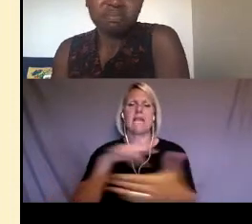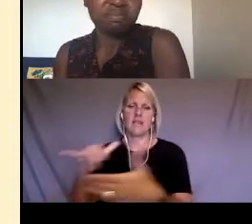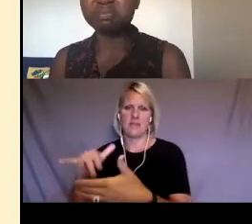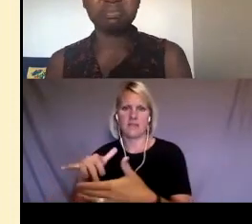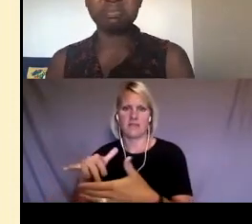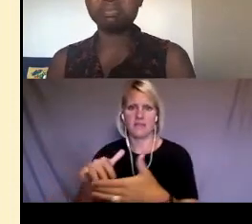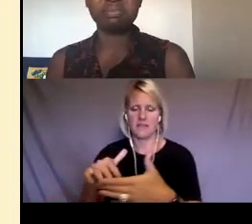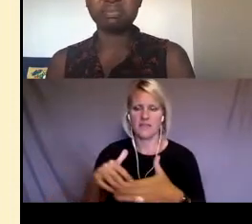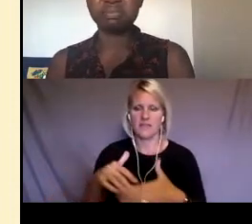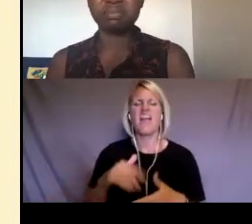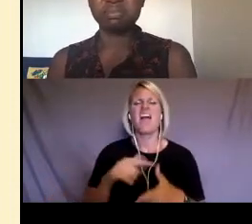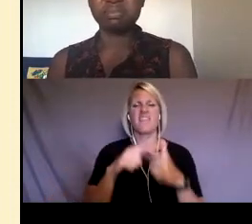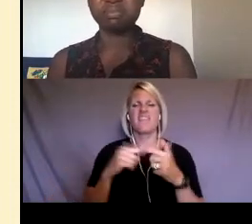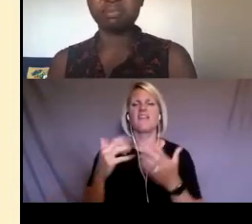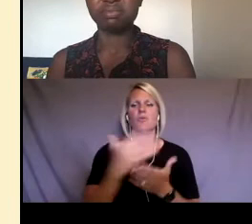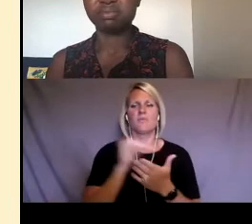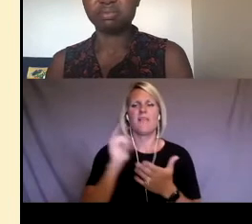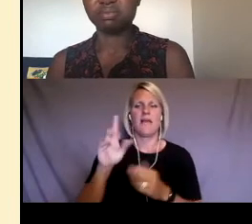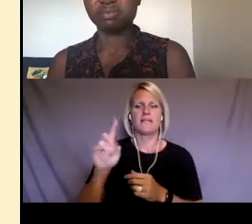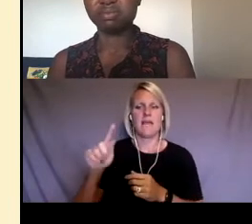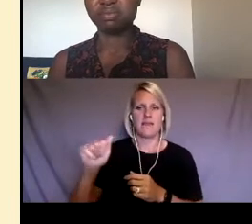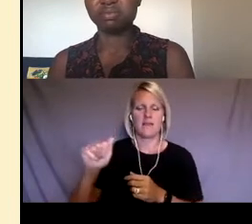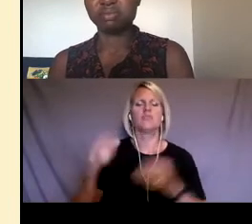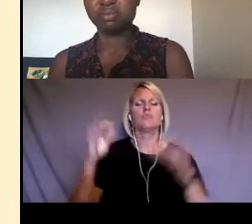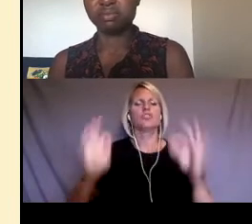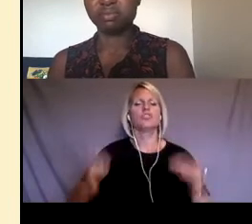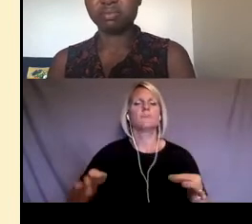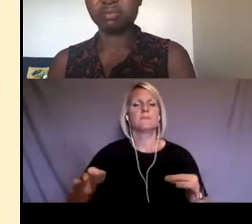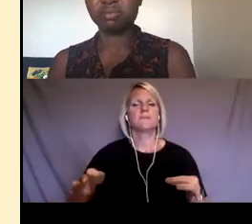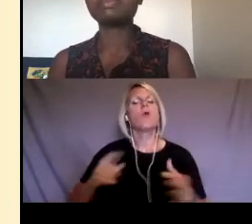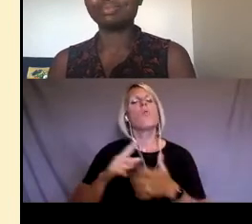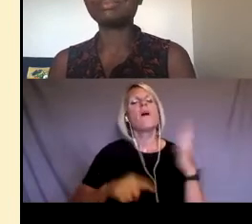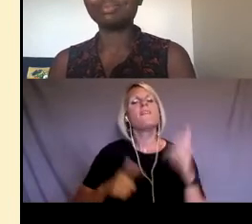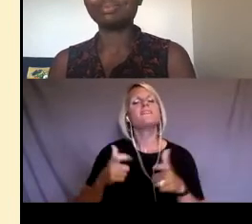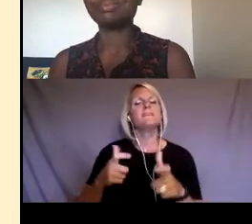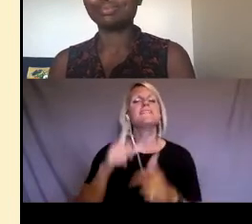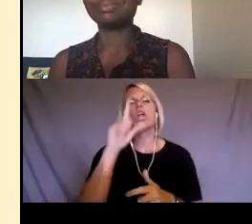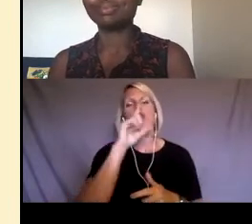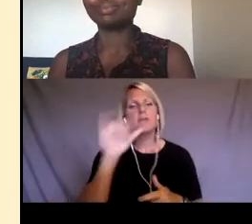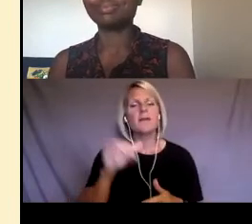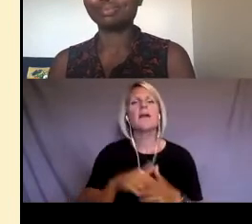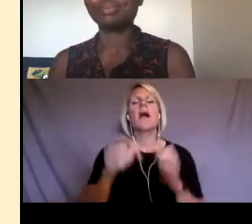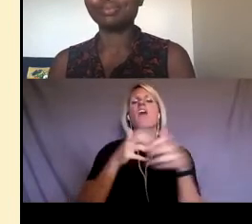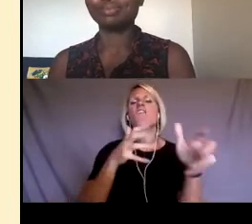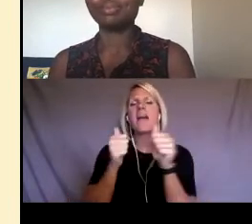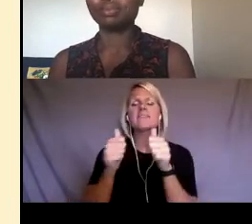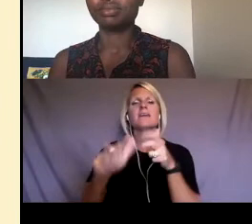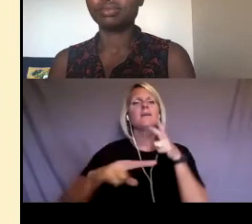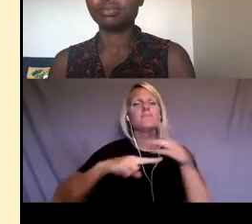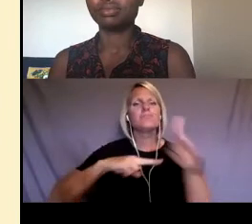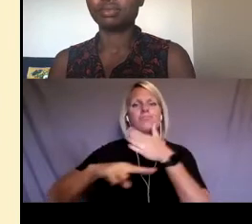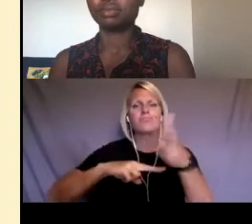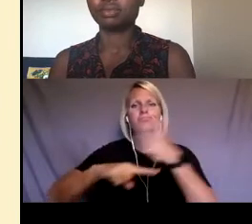that data, they use the data to determine what the speeds look like and how fast they were going. It was determined